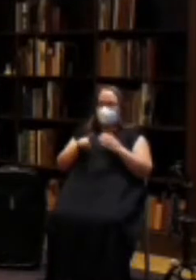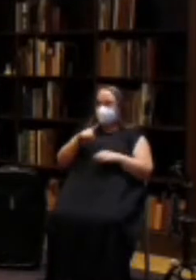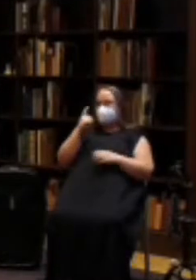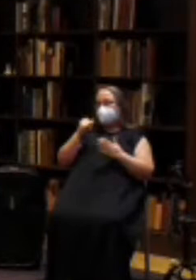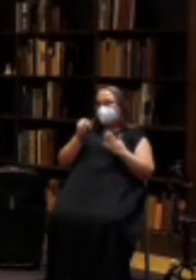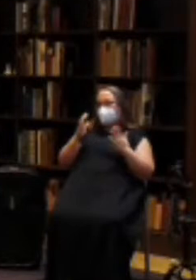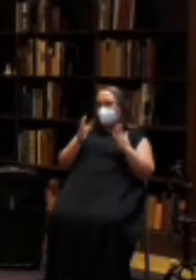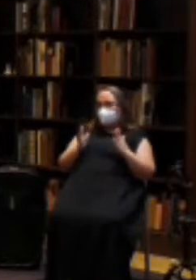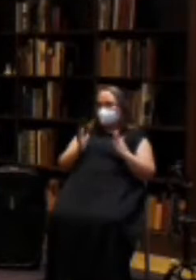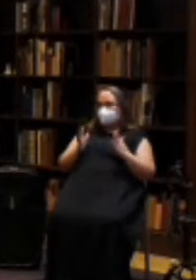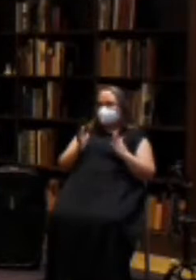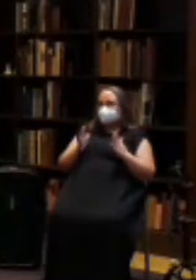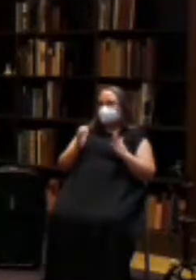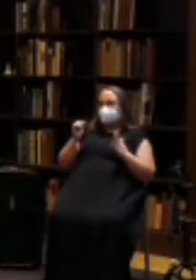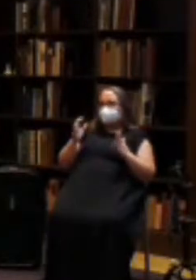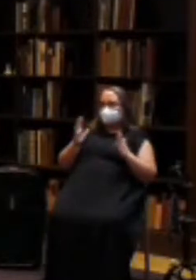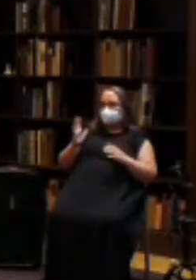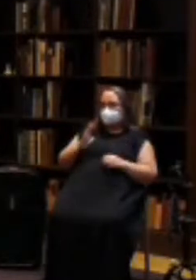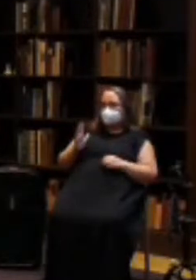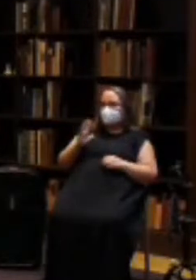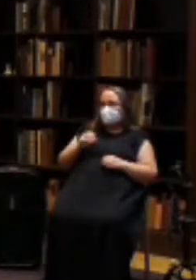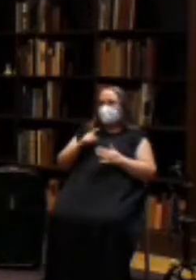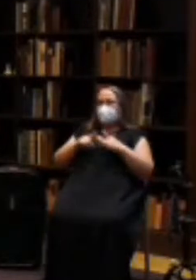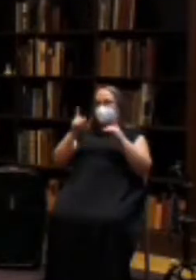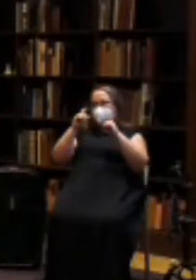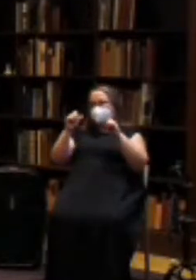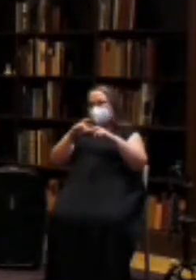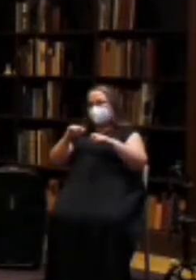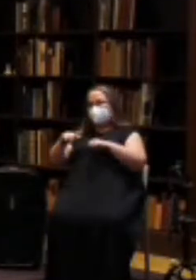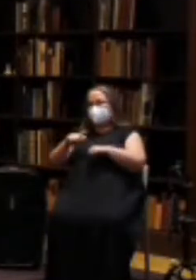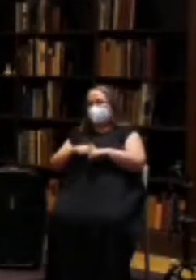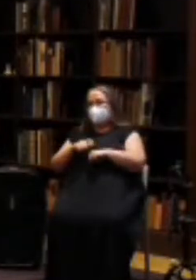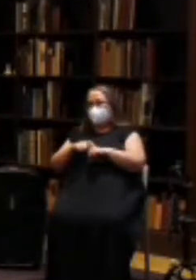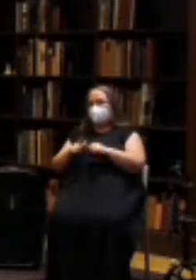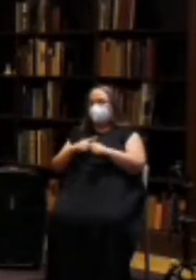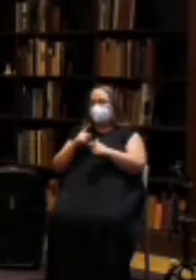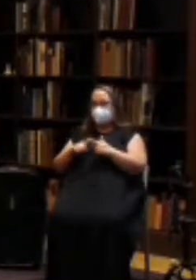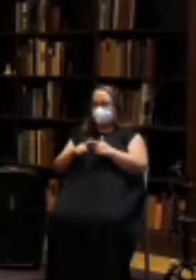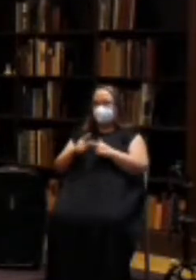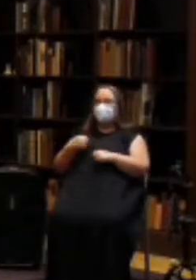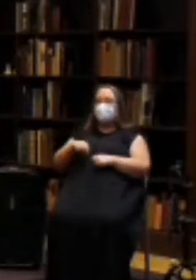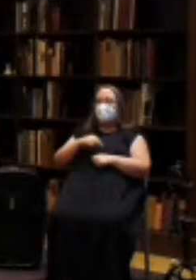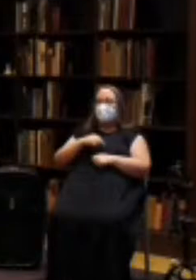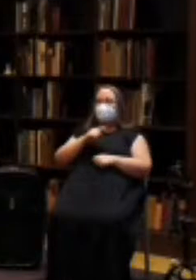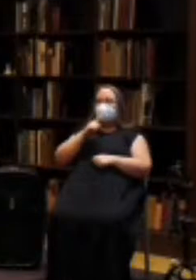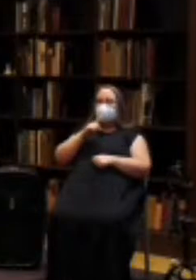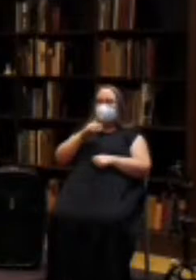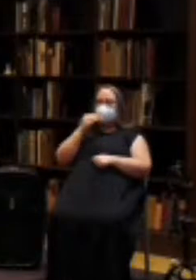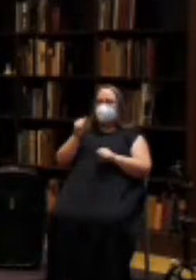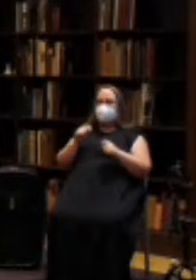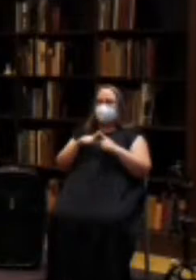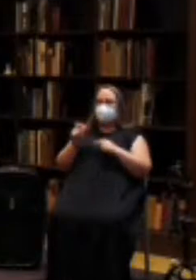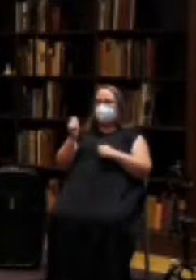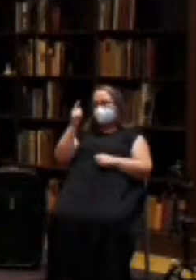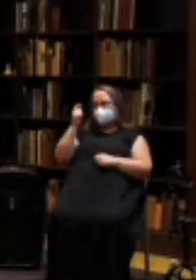artist activists were envisioning and imagining at this time period, then we are better able to understand